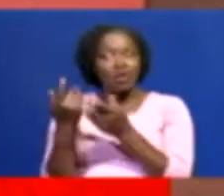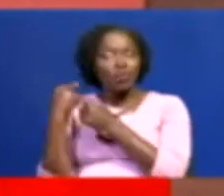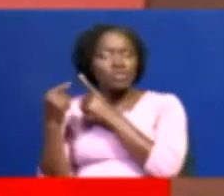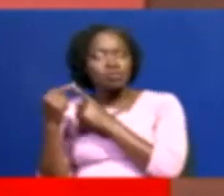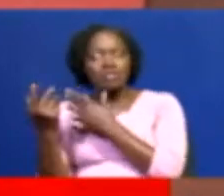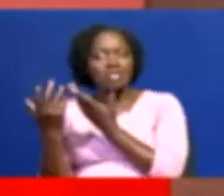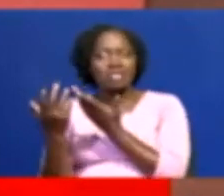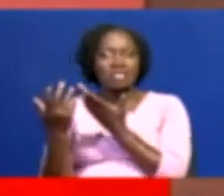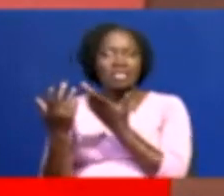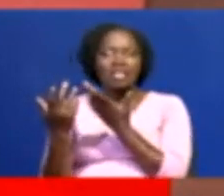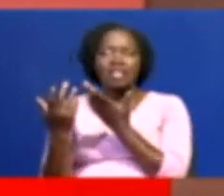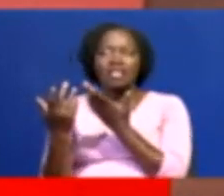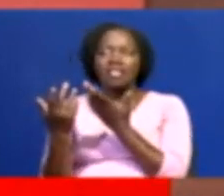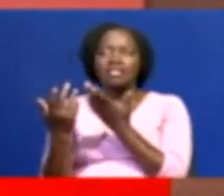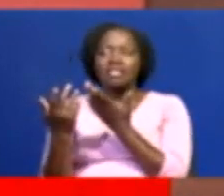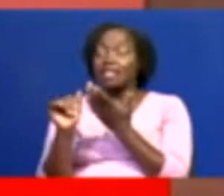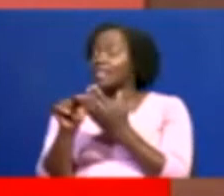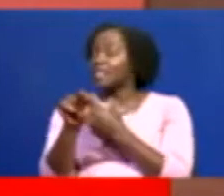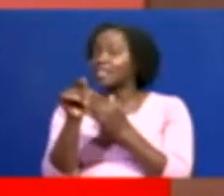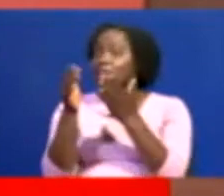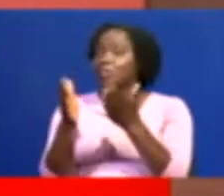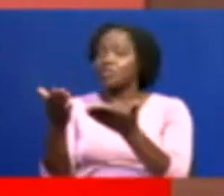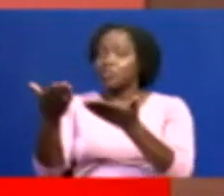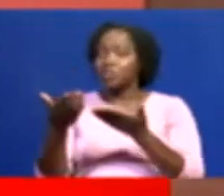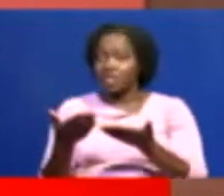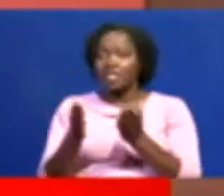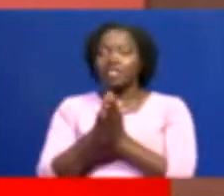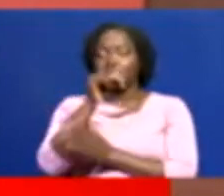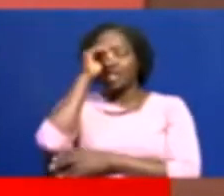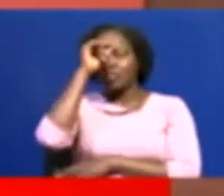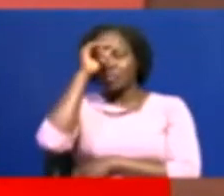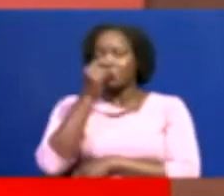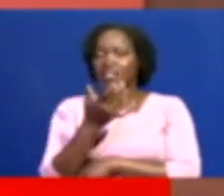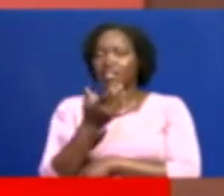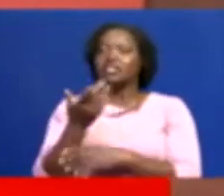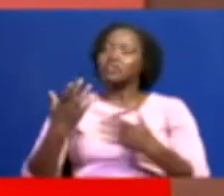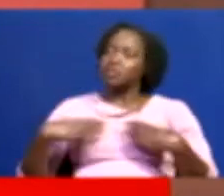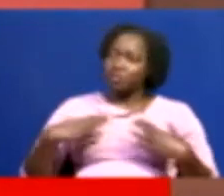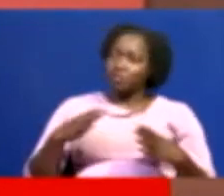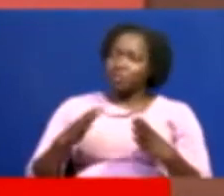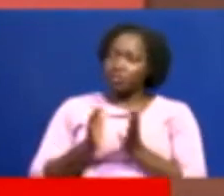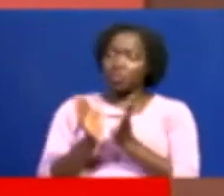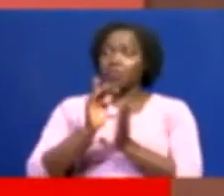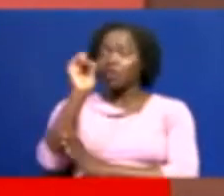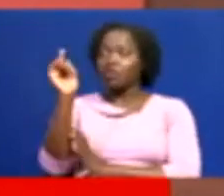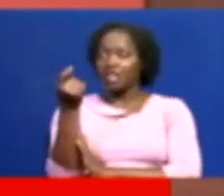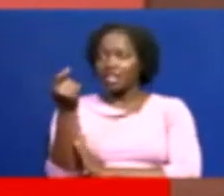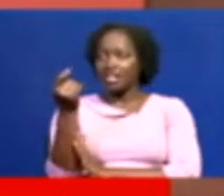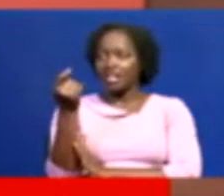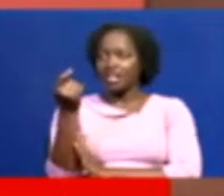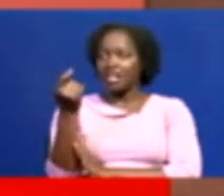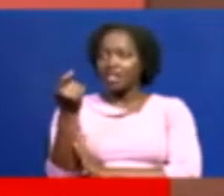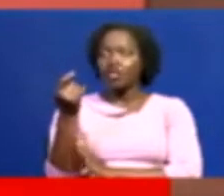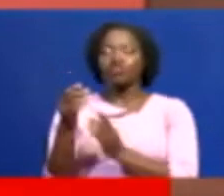kind of experience can that person bring into the government and into the people of the Republic of Kenya to fix